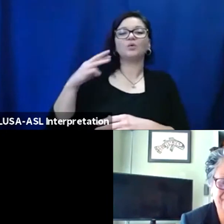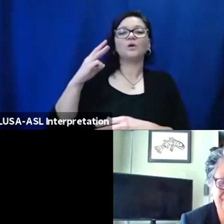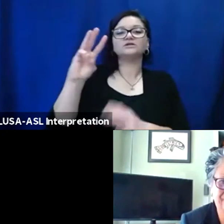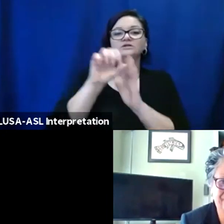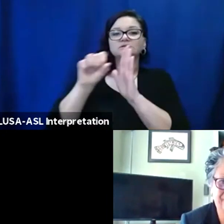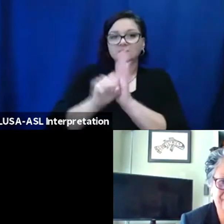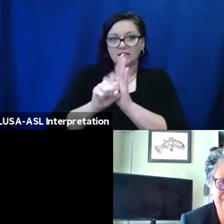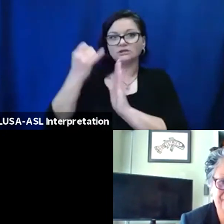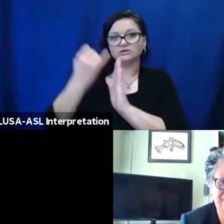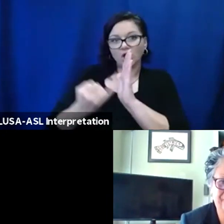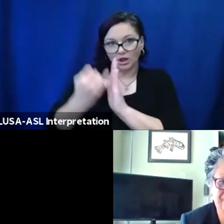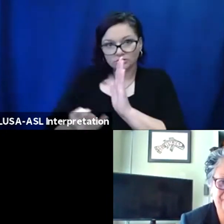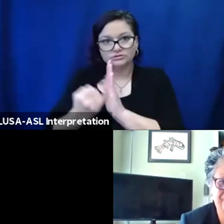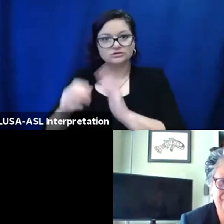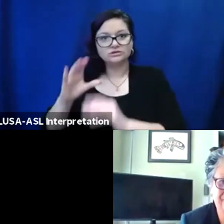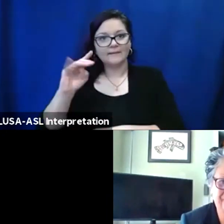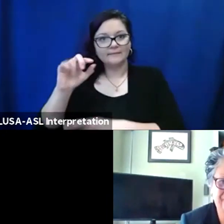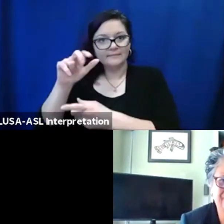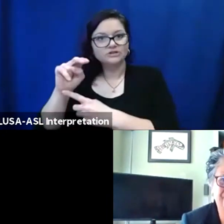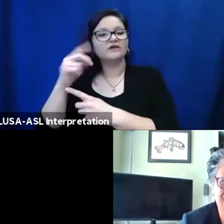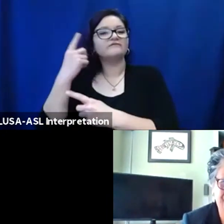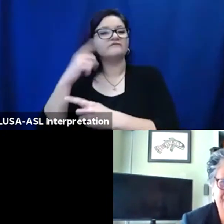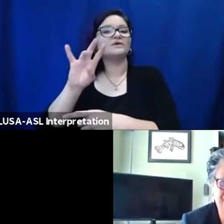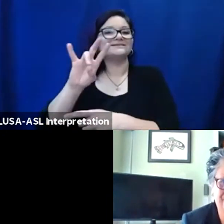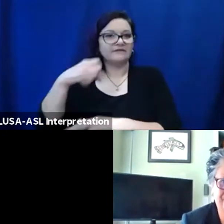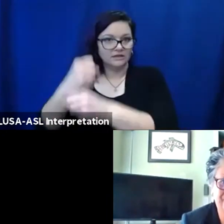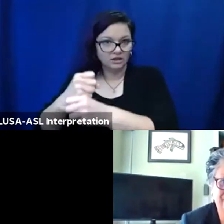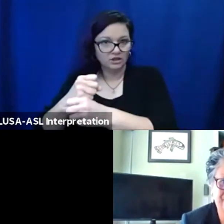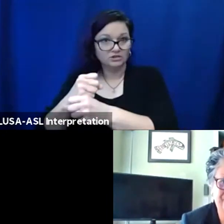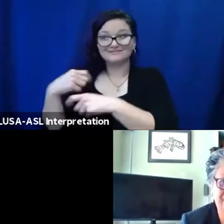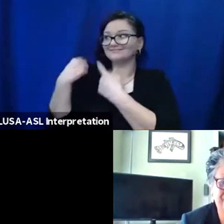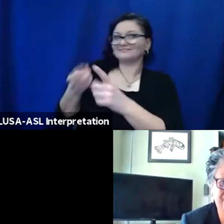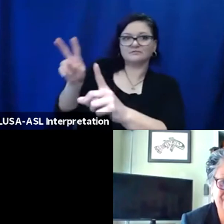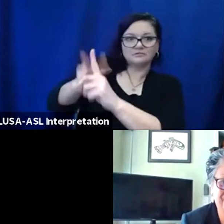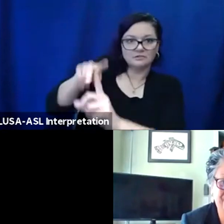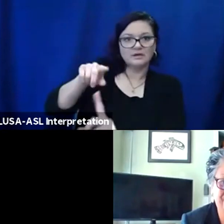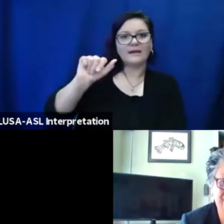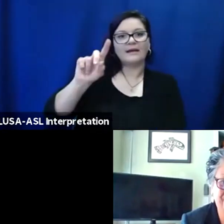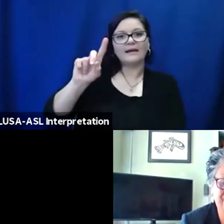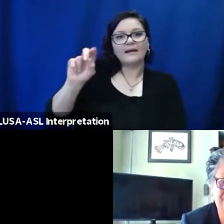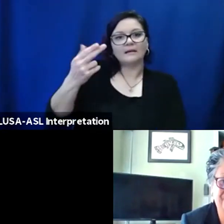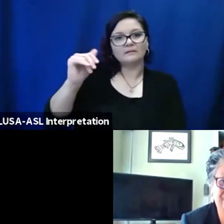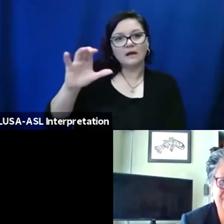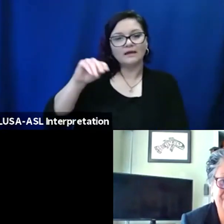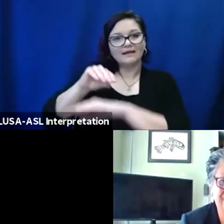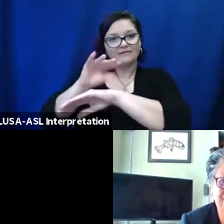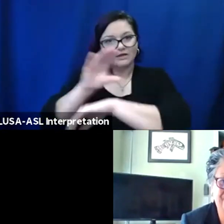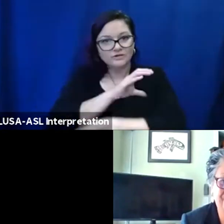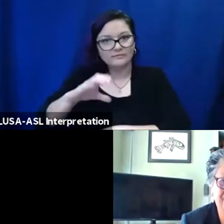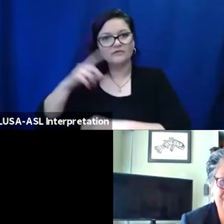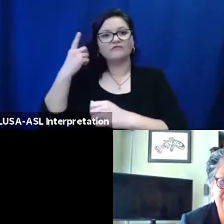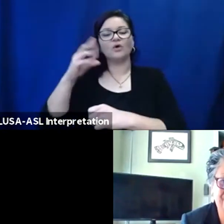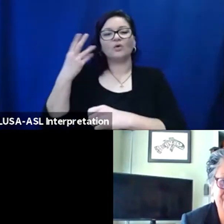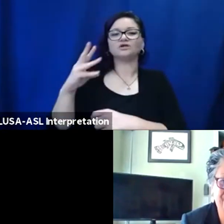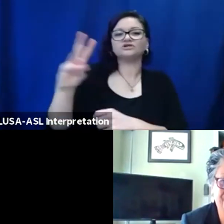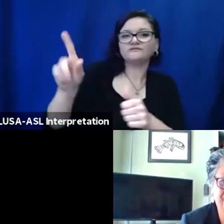Commission, or ArtsWA, for 7 years. Since being appointed to the Ad Hoc Advisory Committee for Washington's first Creative Forces